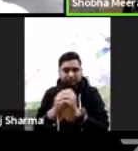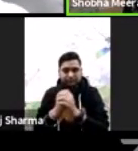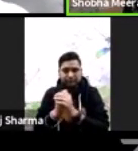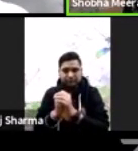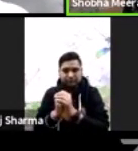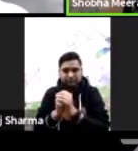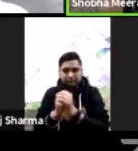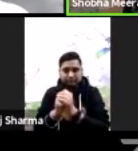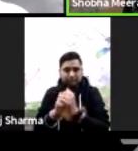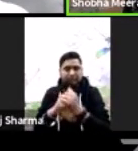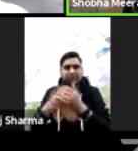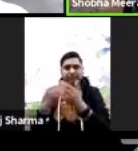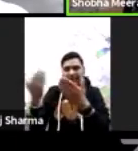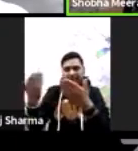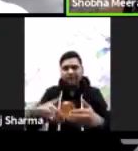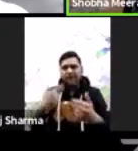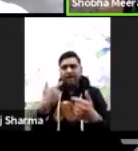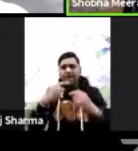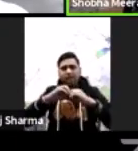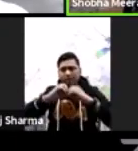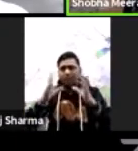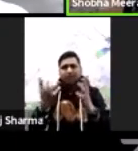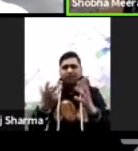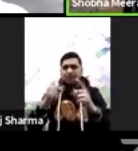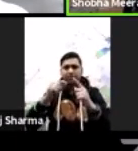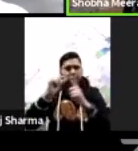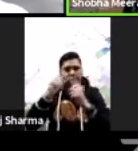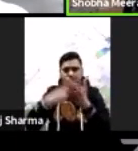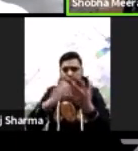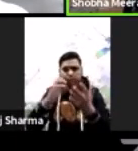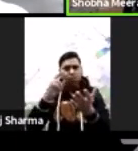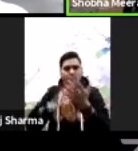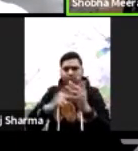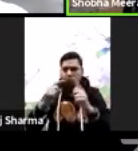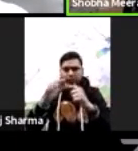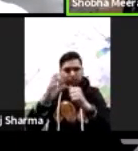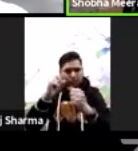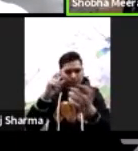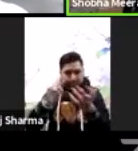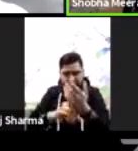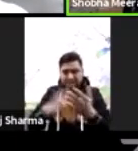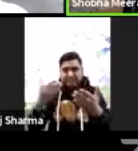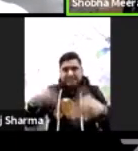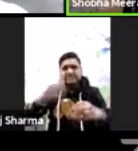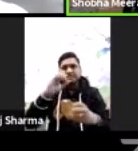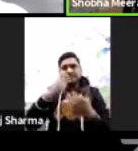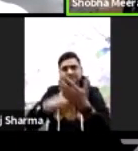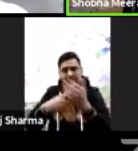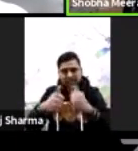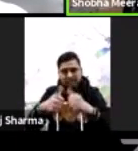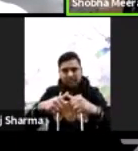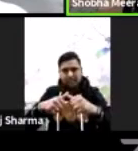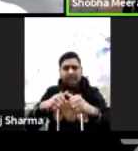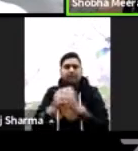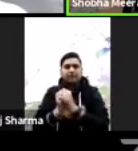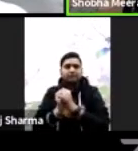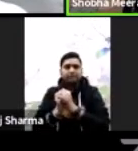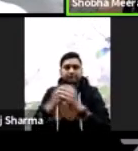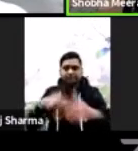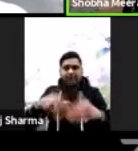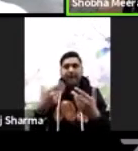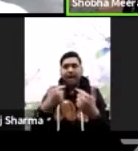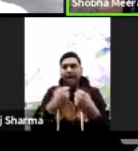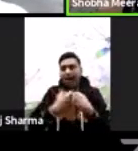it a promotion, but I did take a new role, and I'm the Chief CSR Officer for the group. So I'm indeed extremely happy to be here,